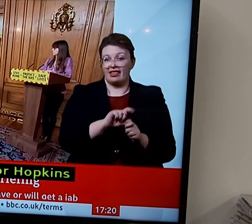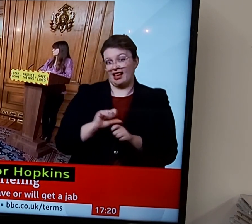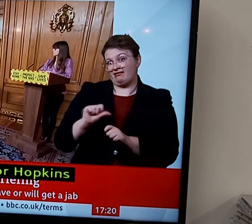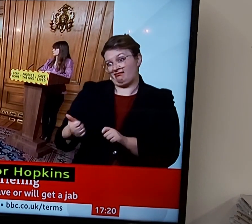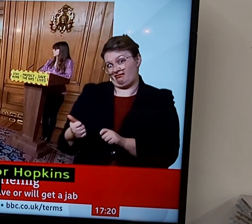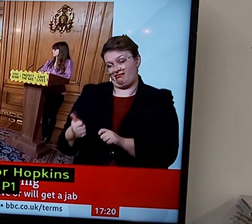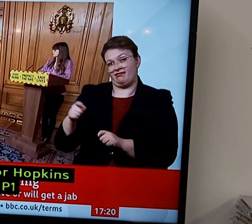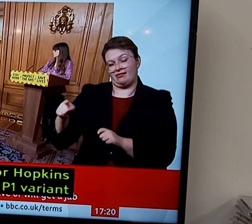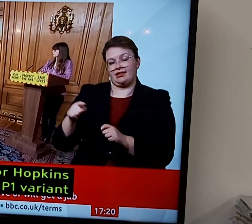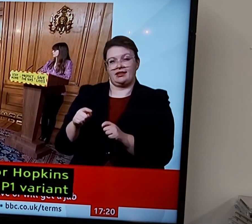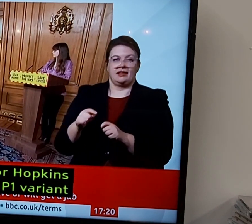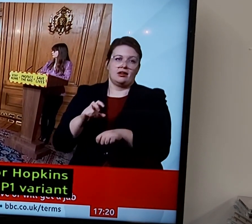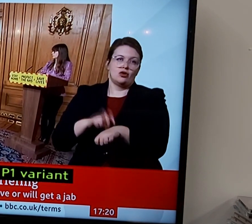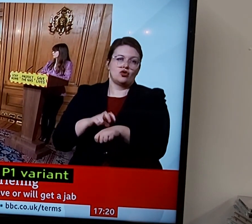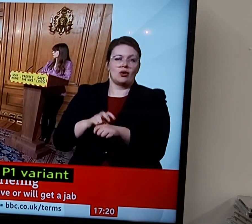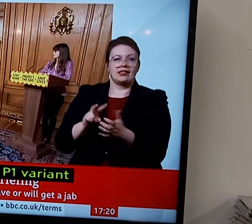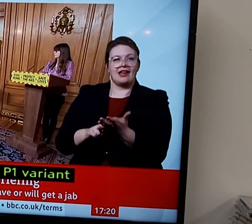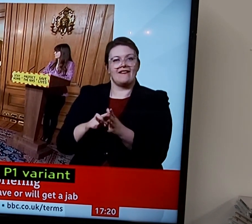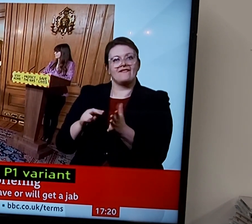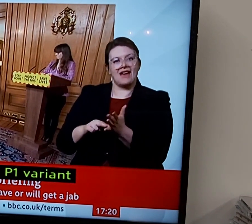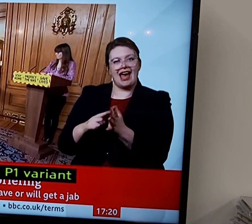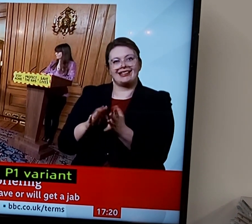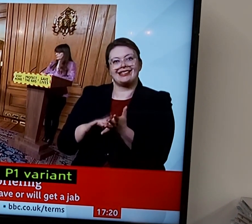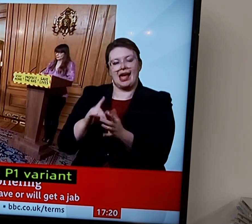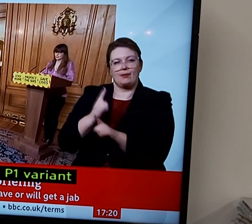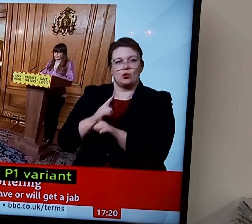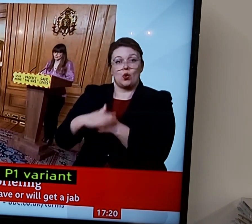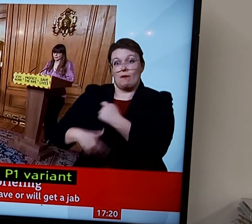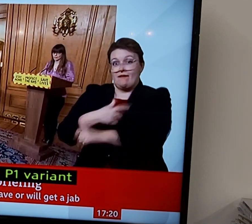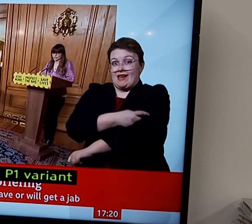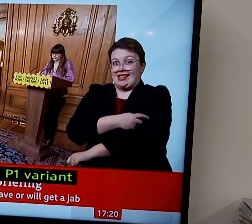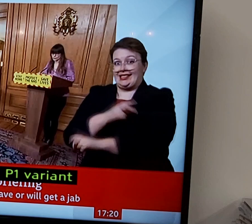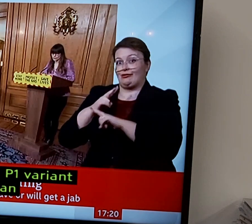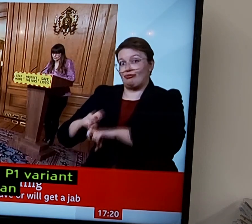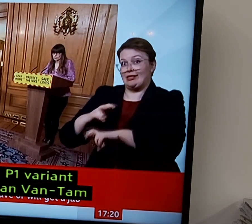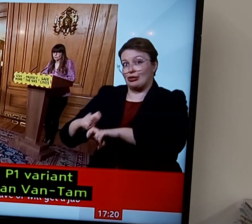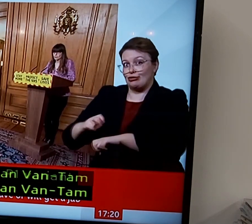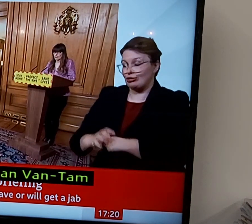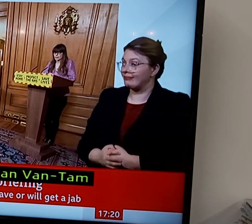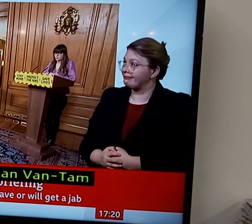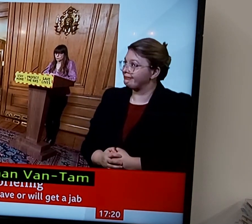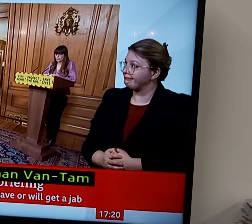this excellent research into the impact of the vaccine. Thank you, Secretary